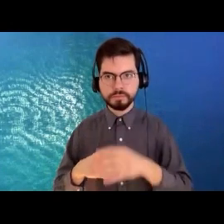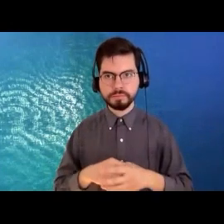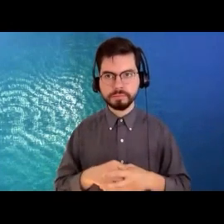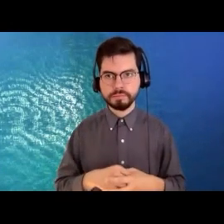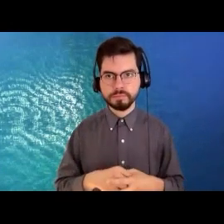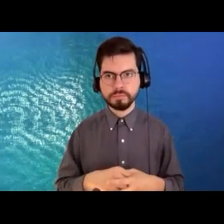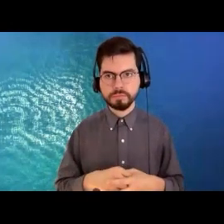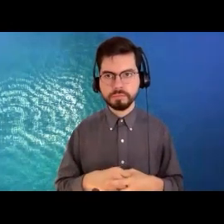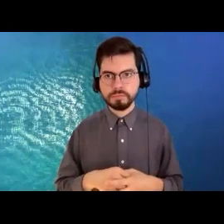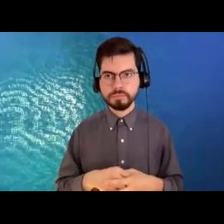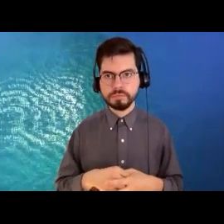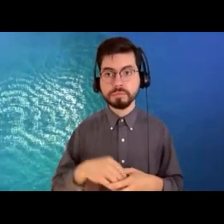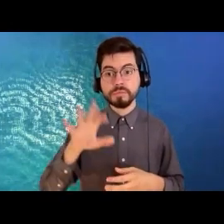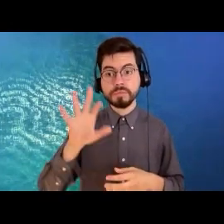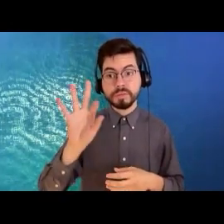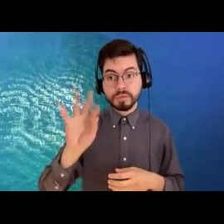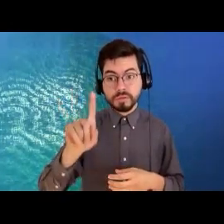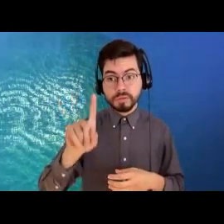911.